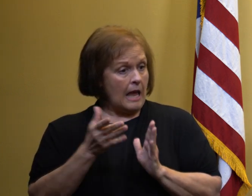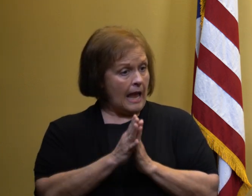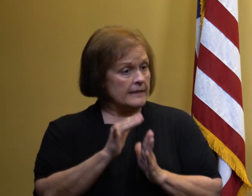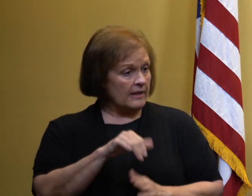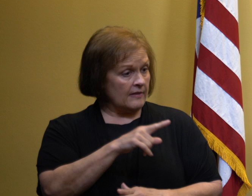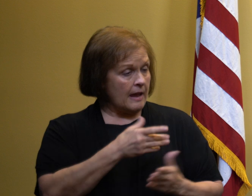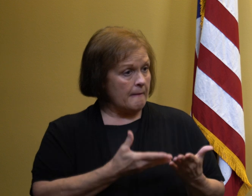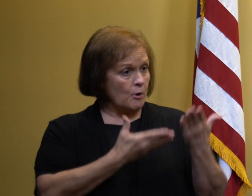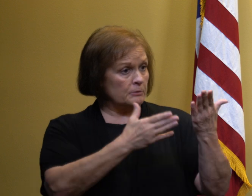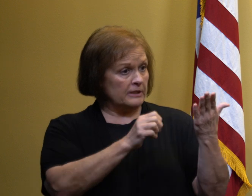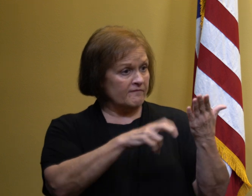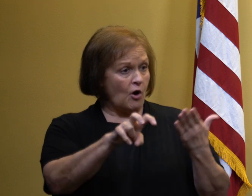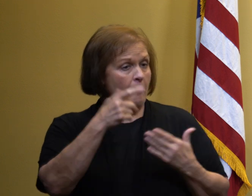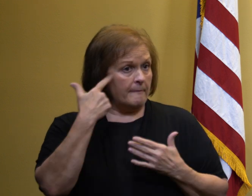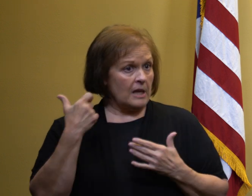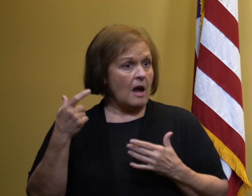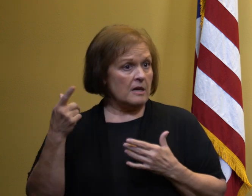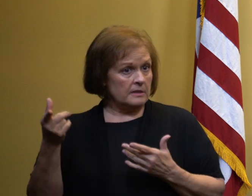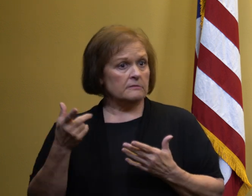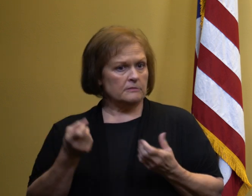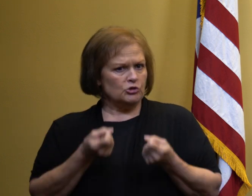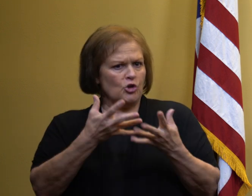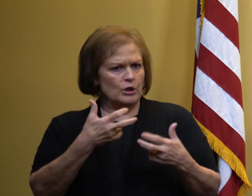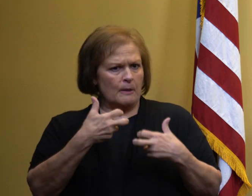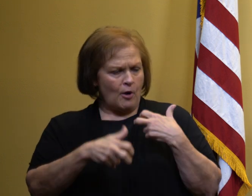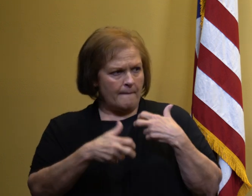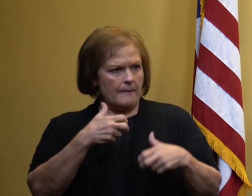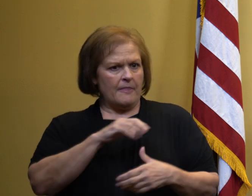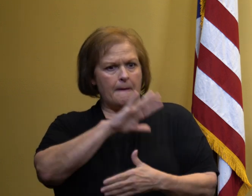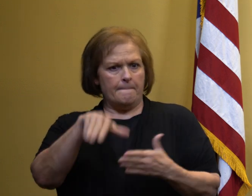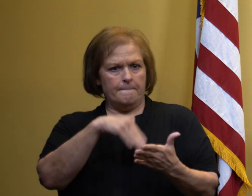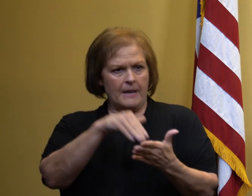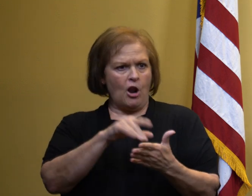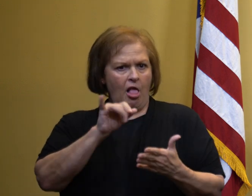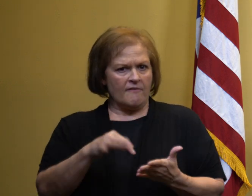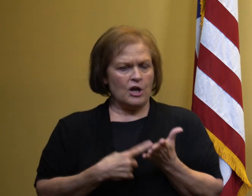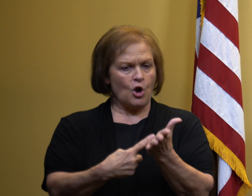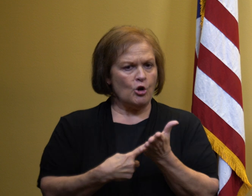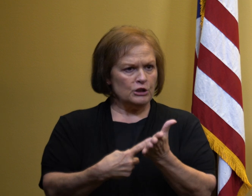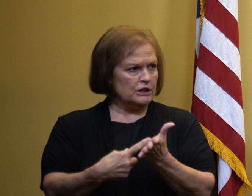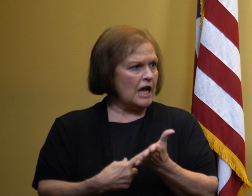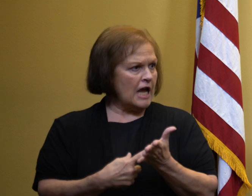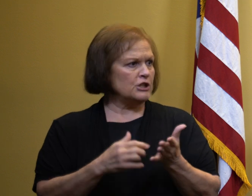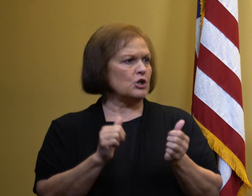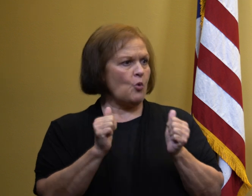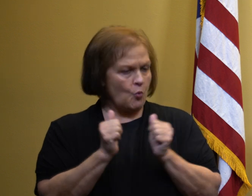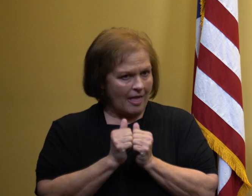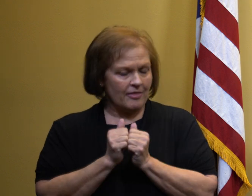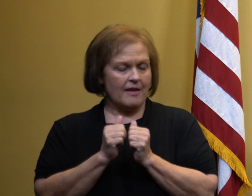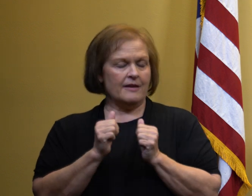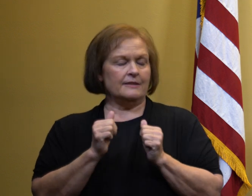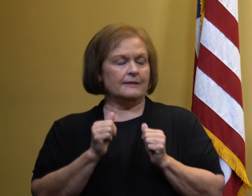motions be deferred because it is causing problems in the middle of negotiations with